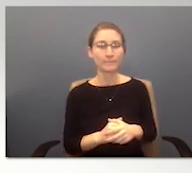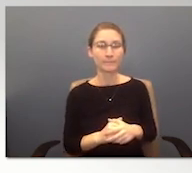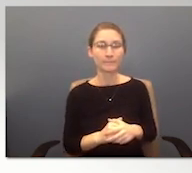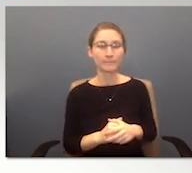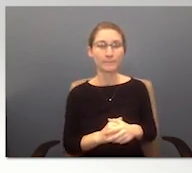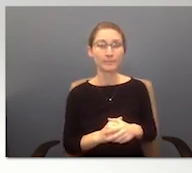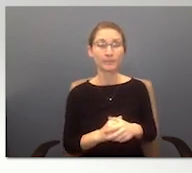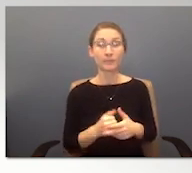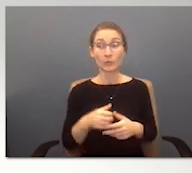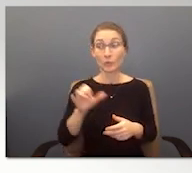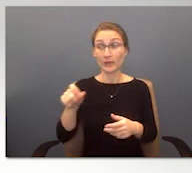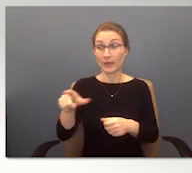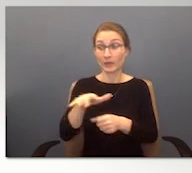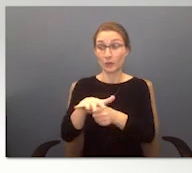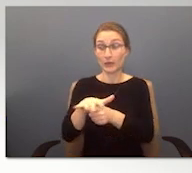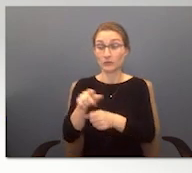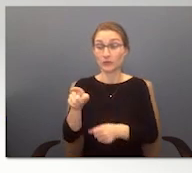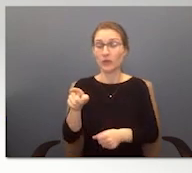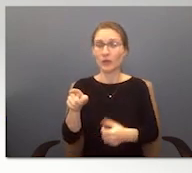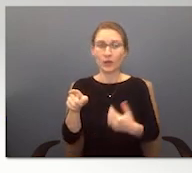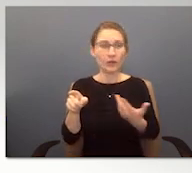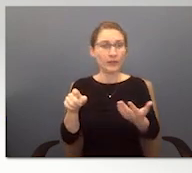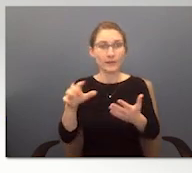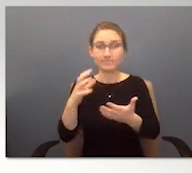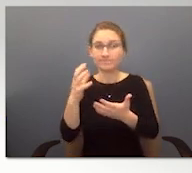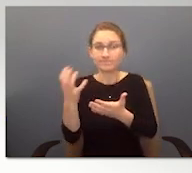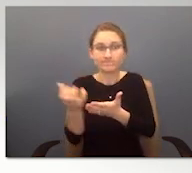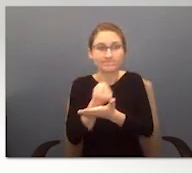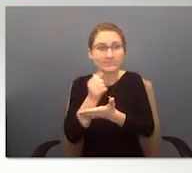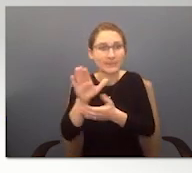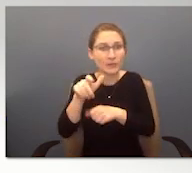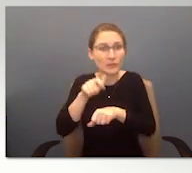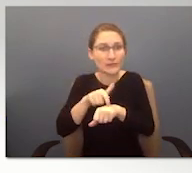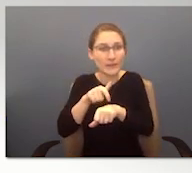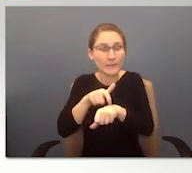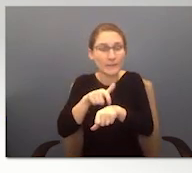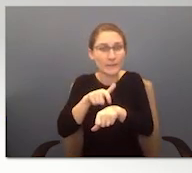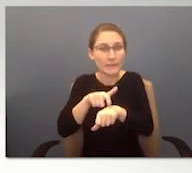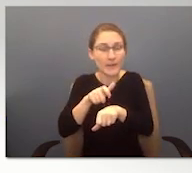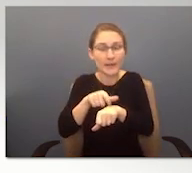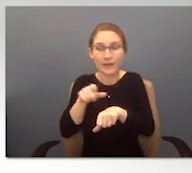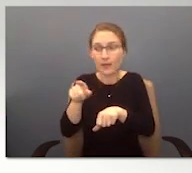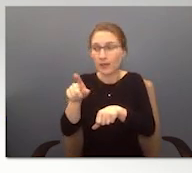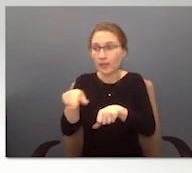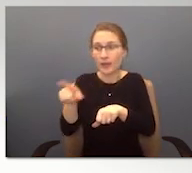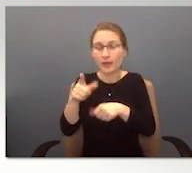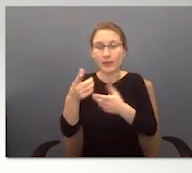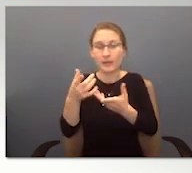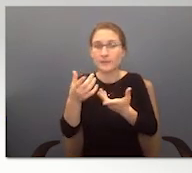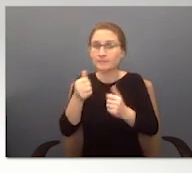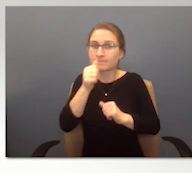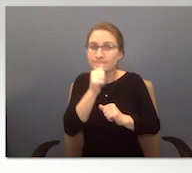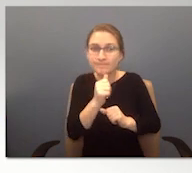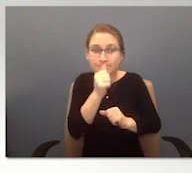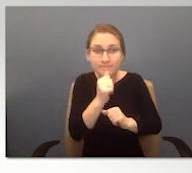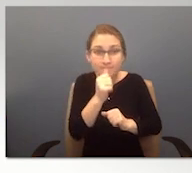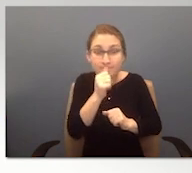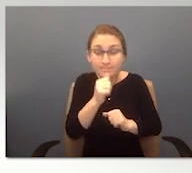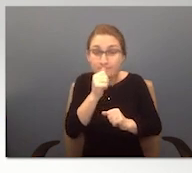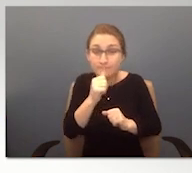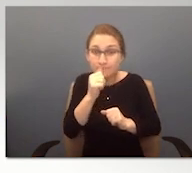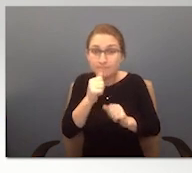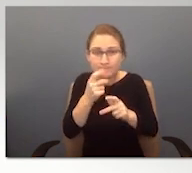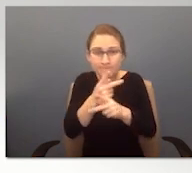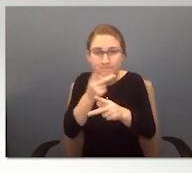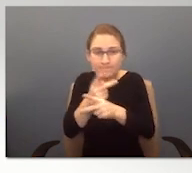they took the time. And like, I panic over her meds, because obviously she's on very, very heavy seizure meds. We have 7 different